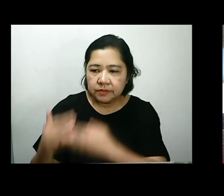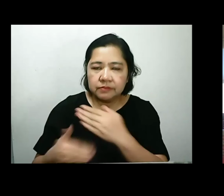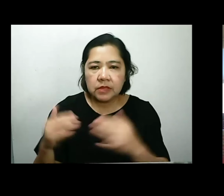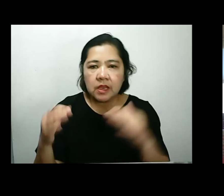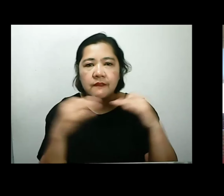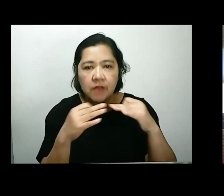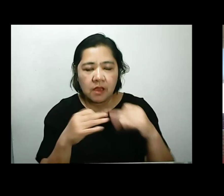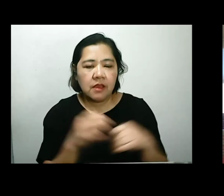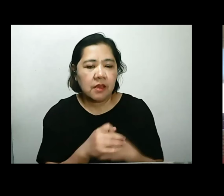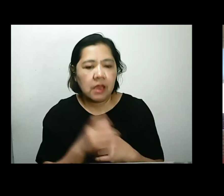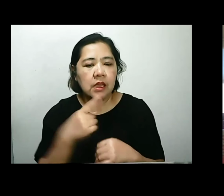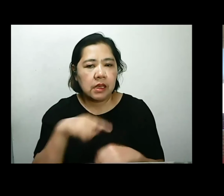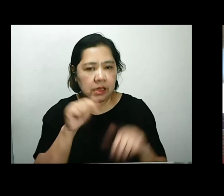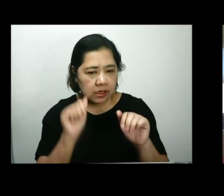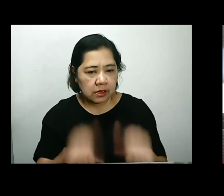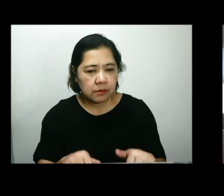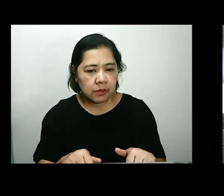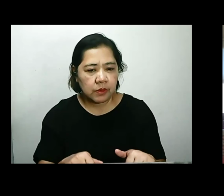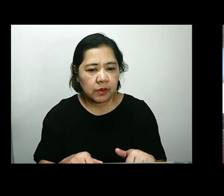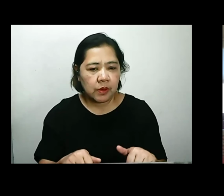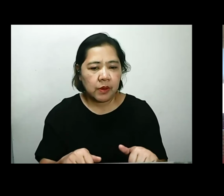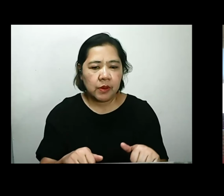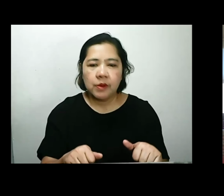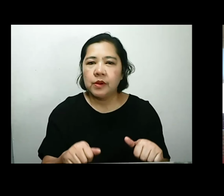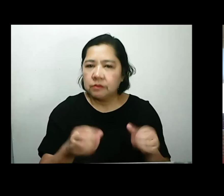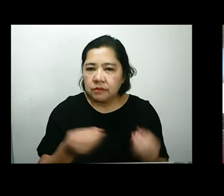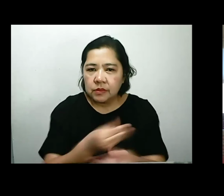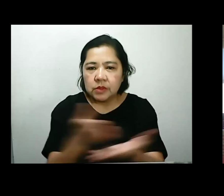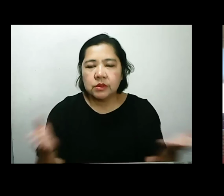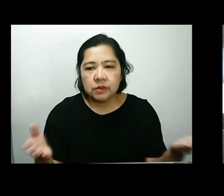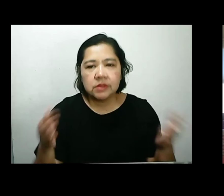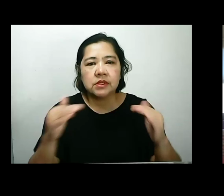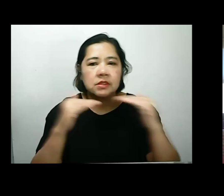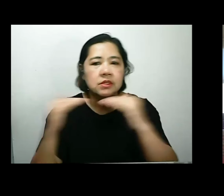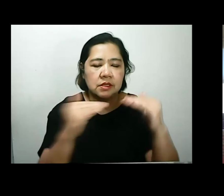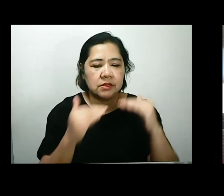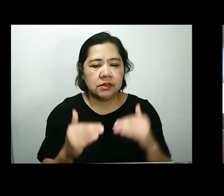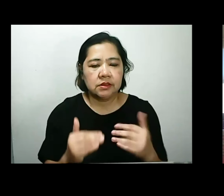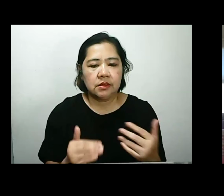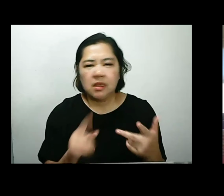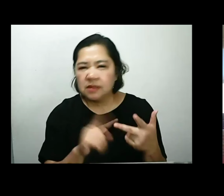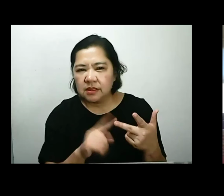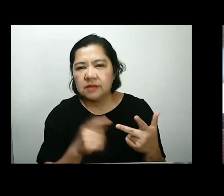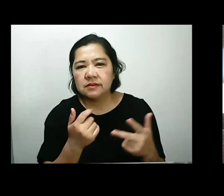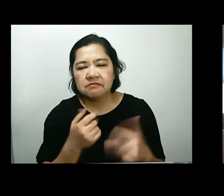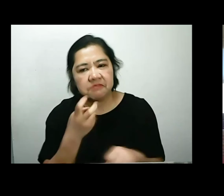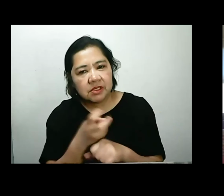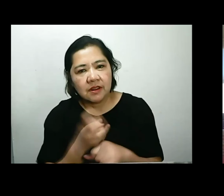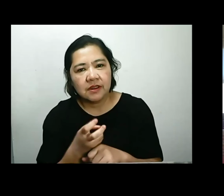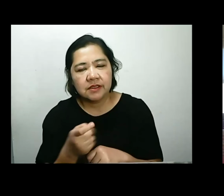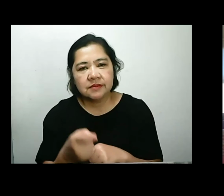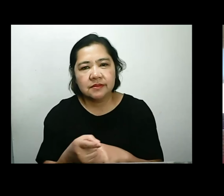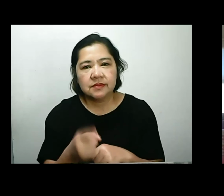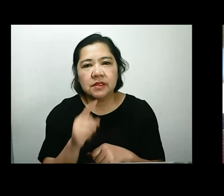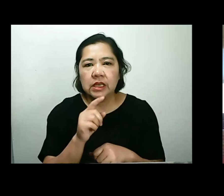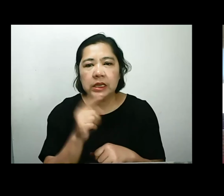we should be able to talk of distributive justice. I think the third is really the hardest, and I think your stories